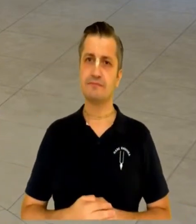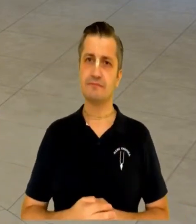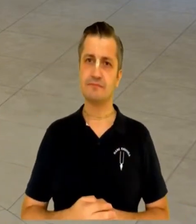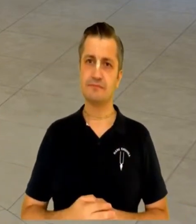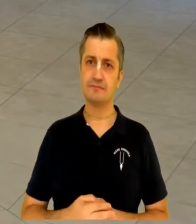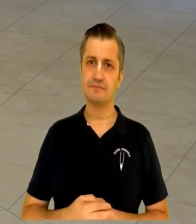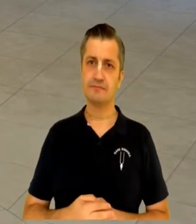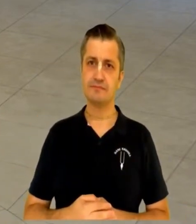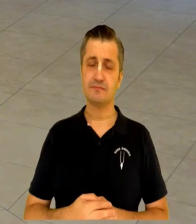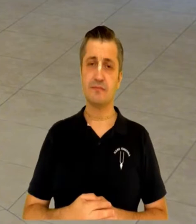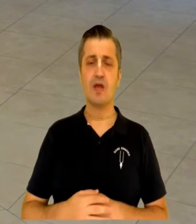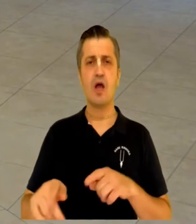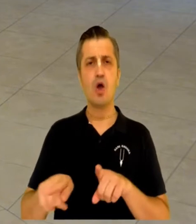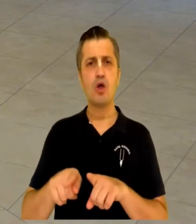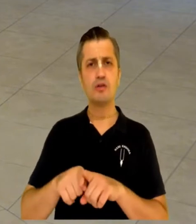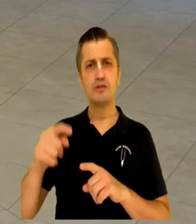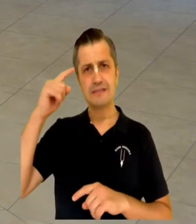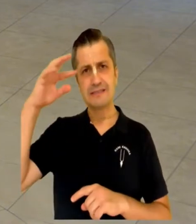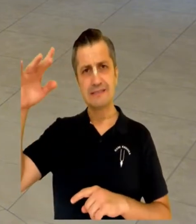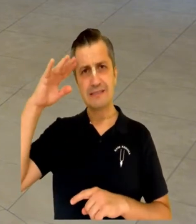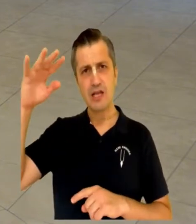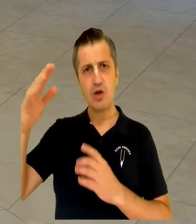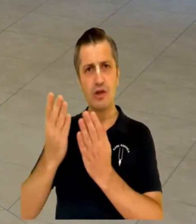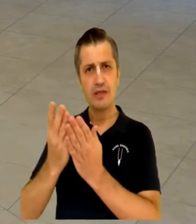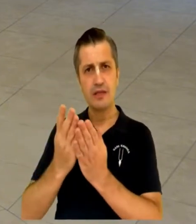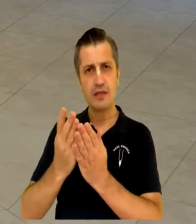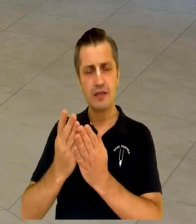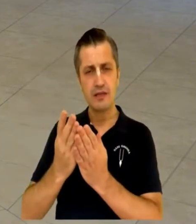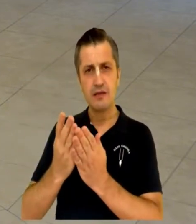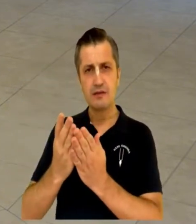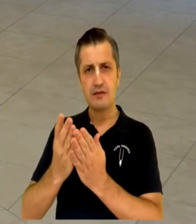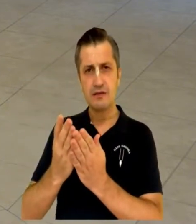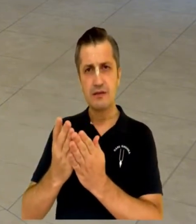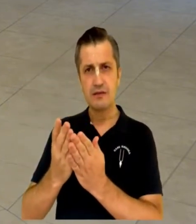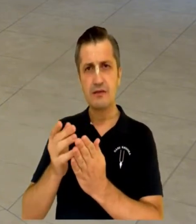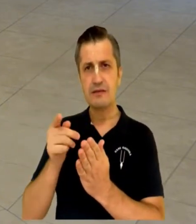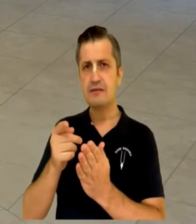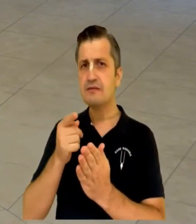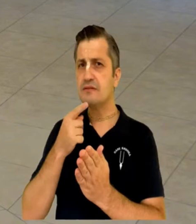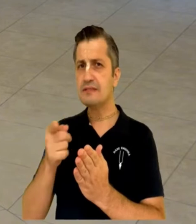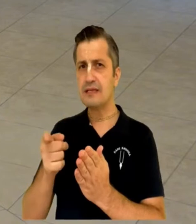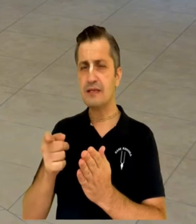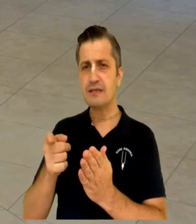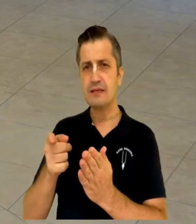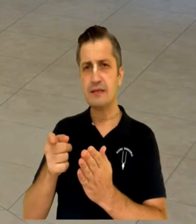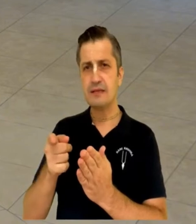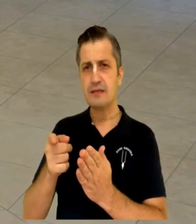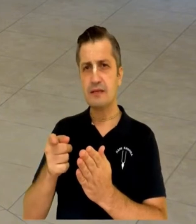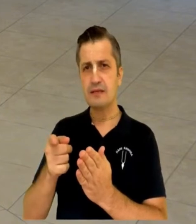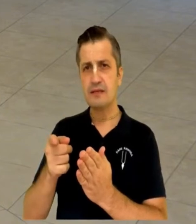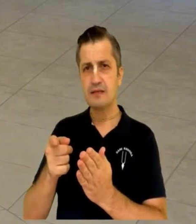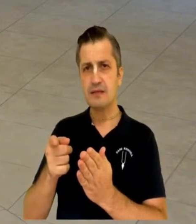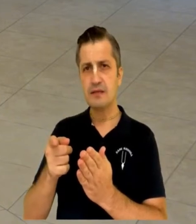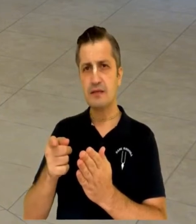even in psychology, if there's any events which are older than 14 months or something like